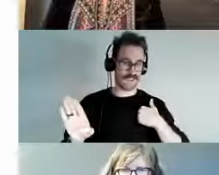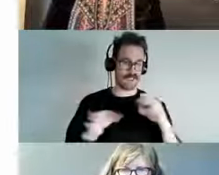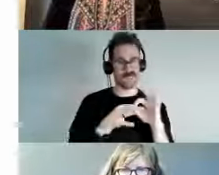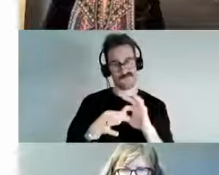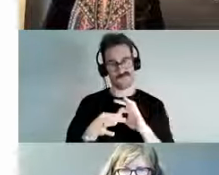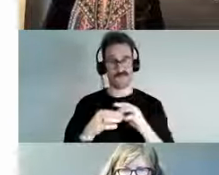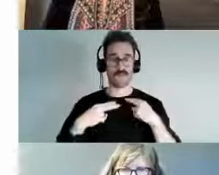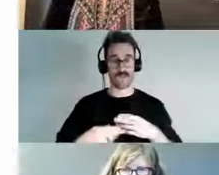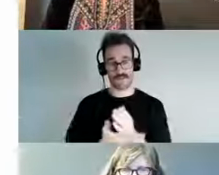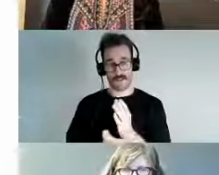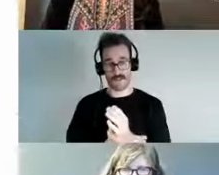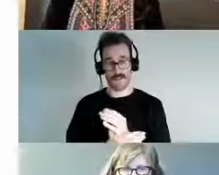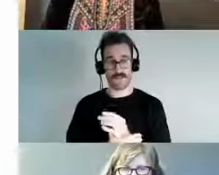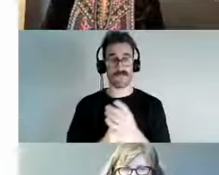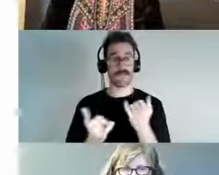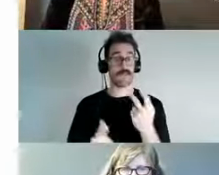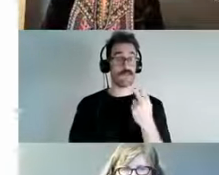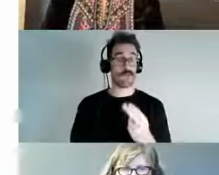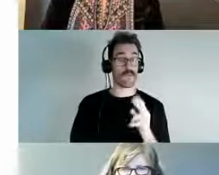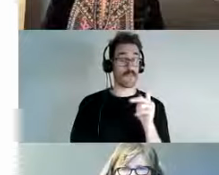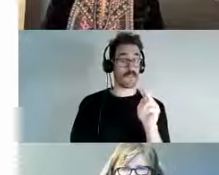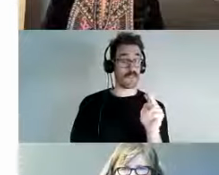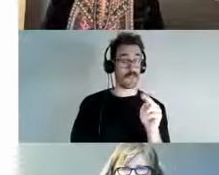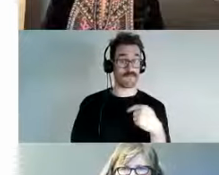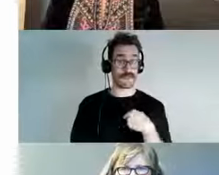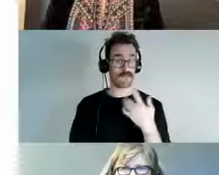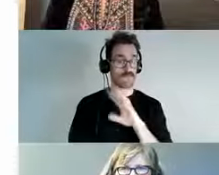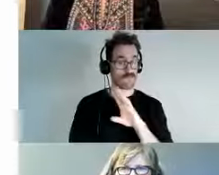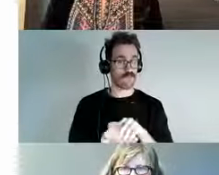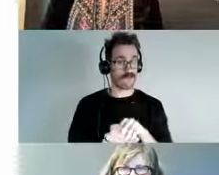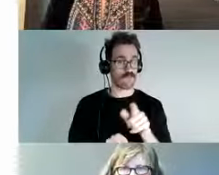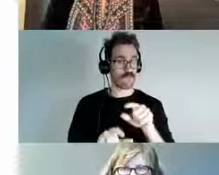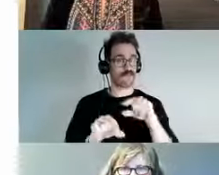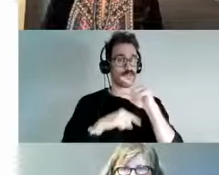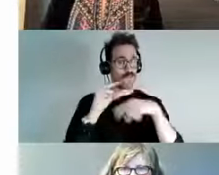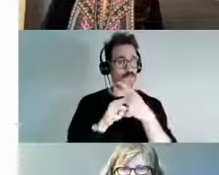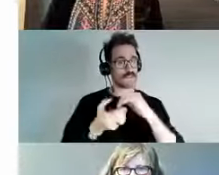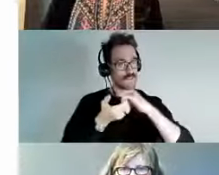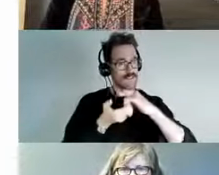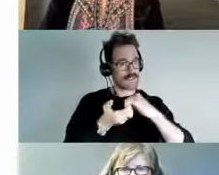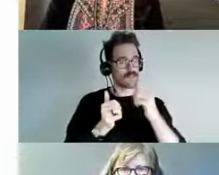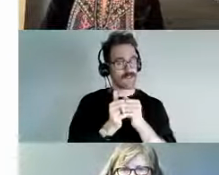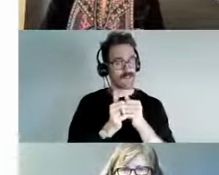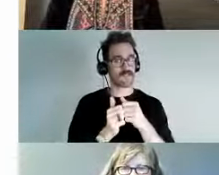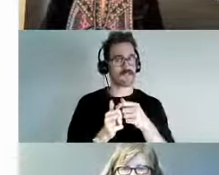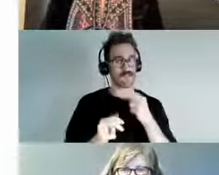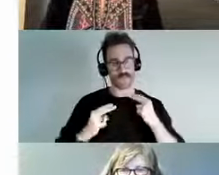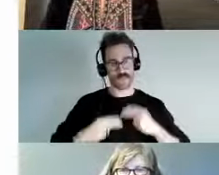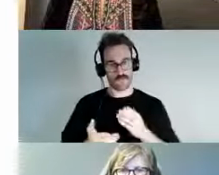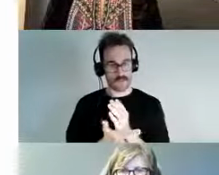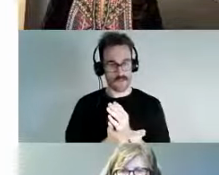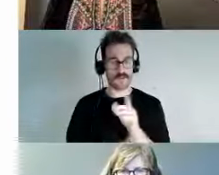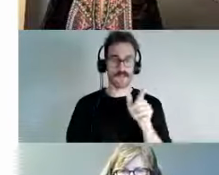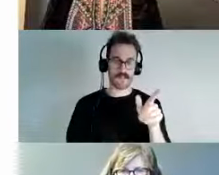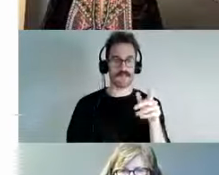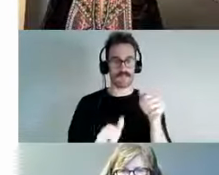Now, both Kieran and I are actively involved at the Global Alliance at the on the Rights of Older Persons, GARUP. He's the chair, as